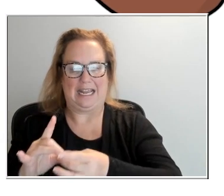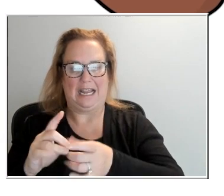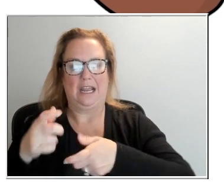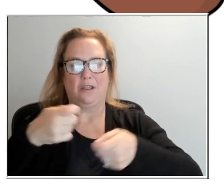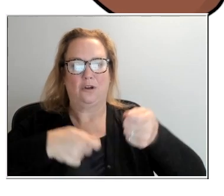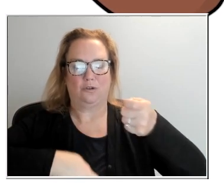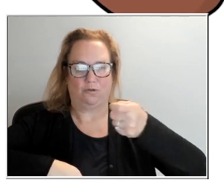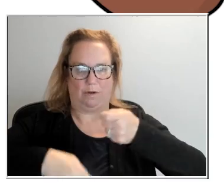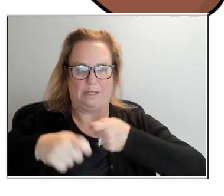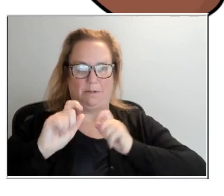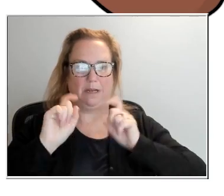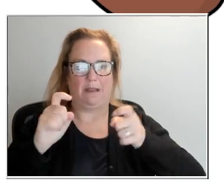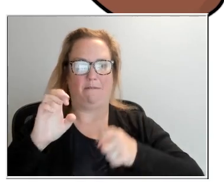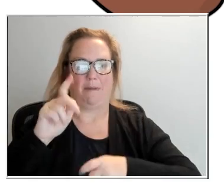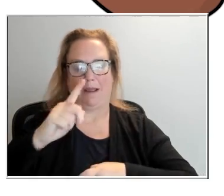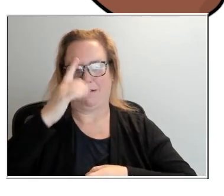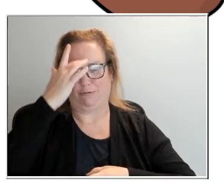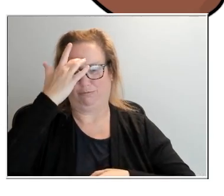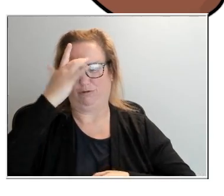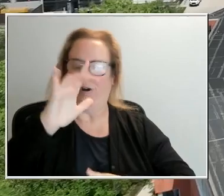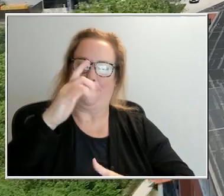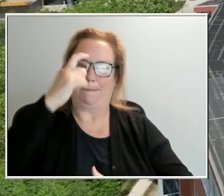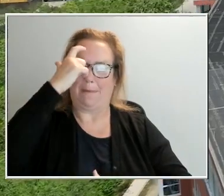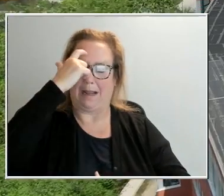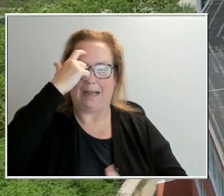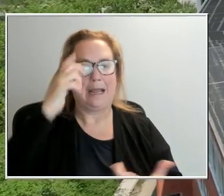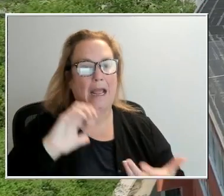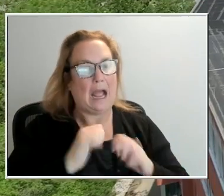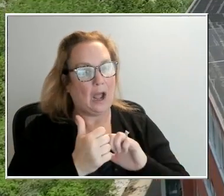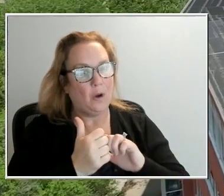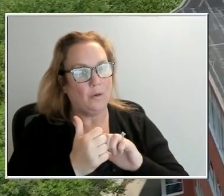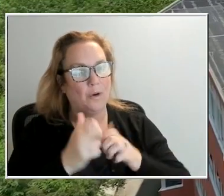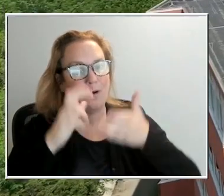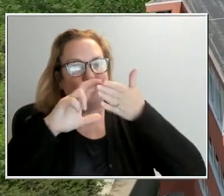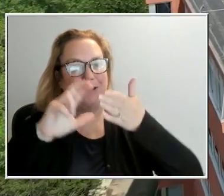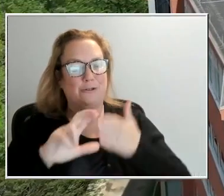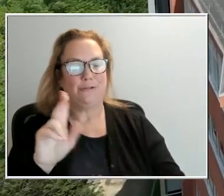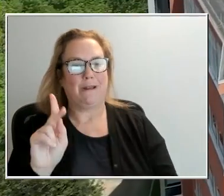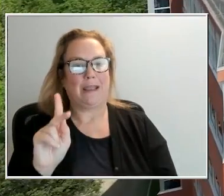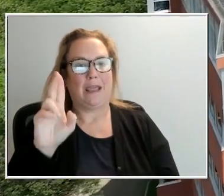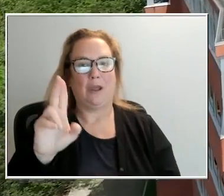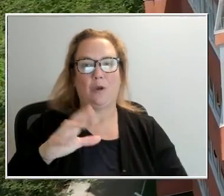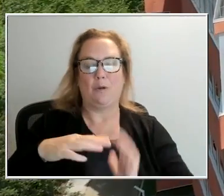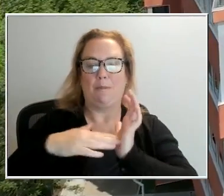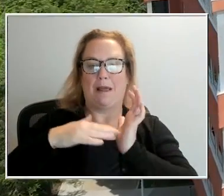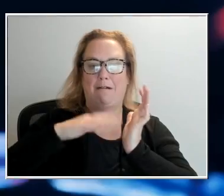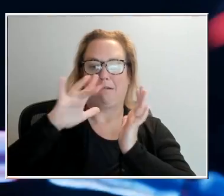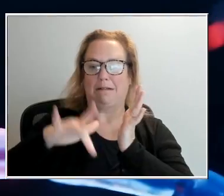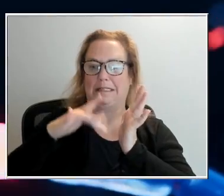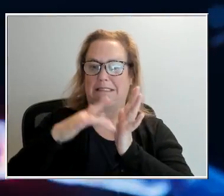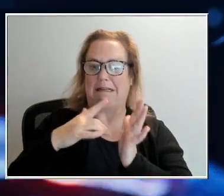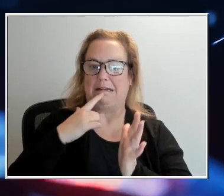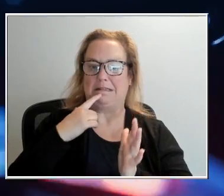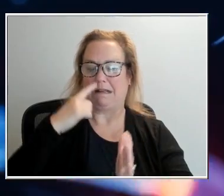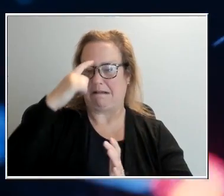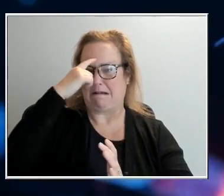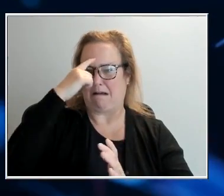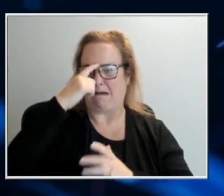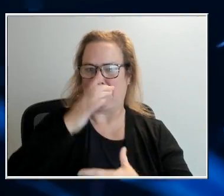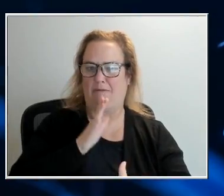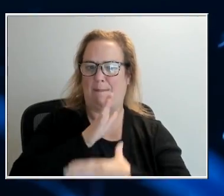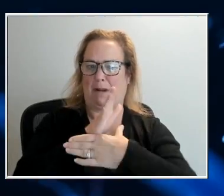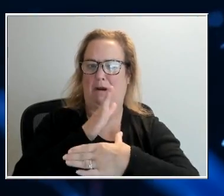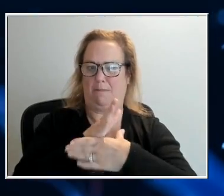her sharper mind. How? Researchers at the University of Kansas Medical Center say cognitive impairment is